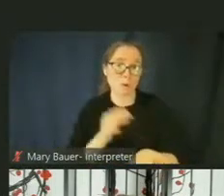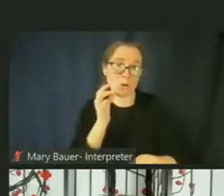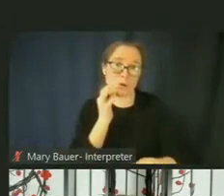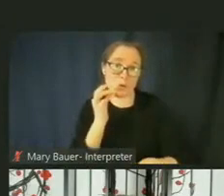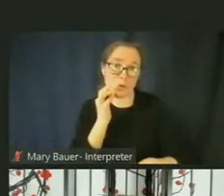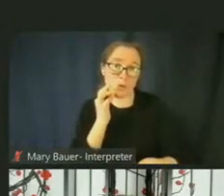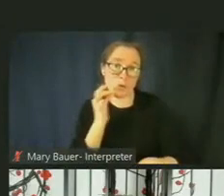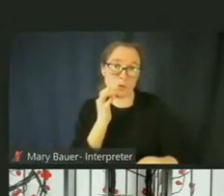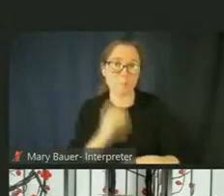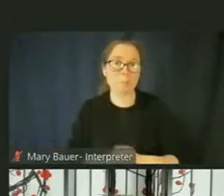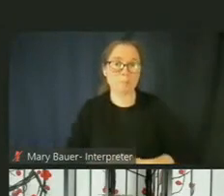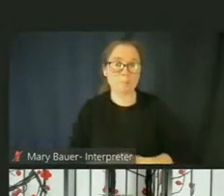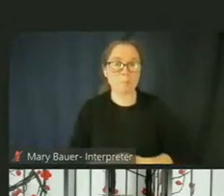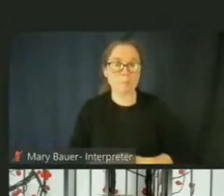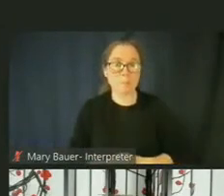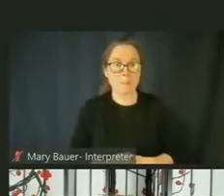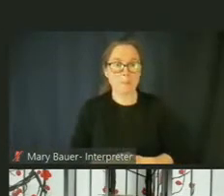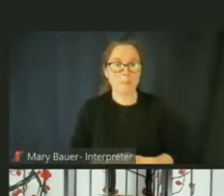slide.